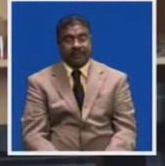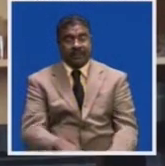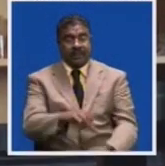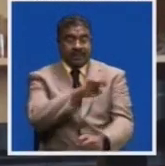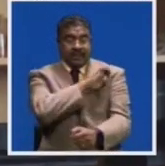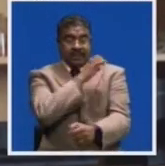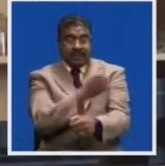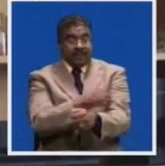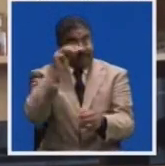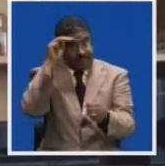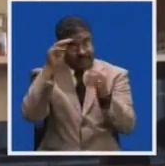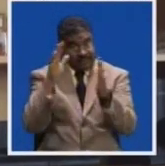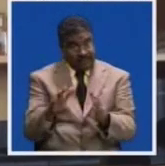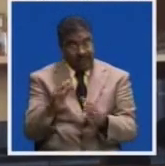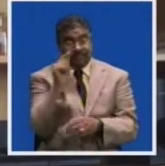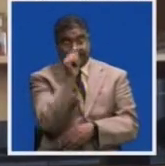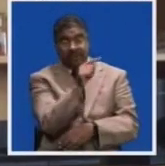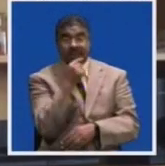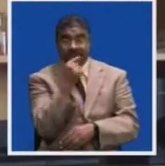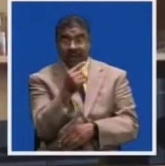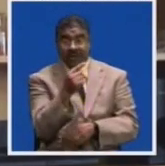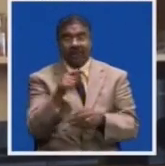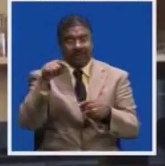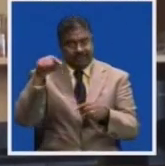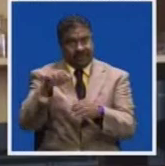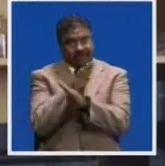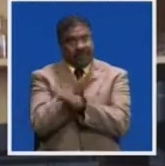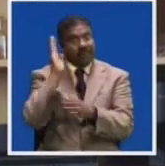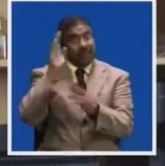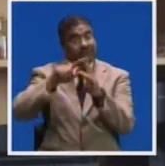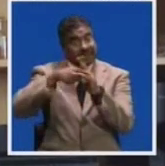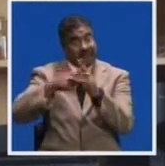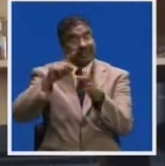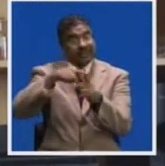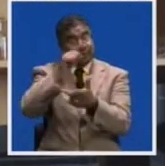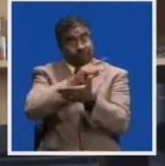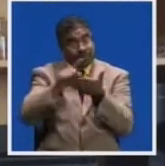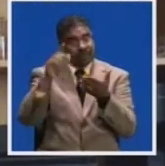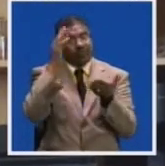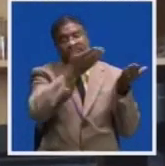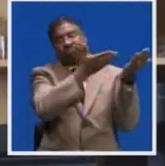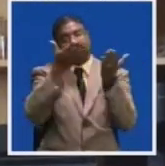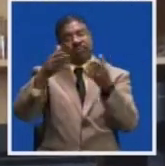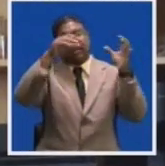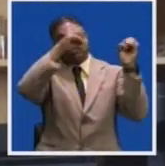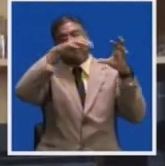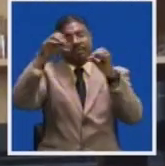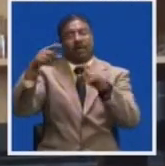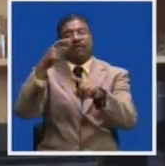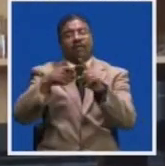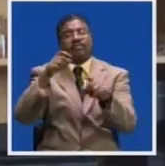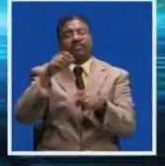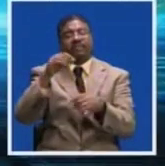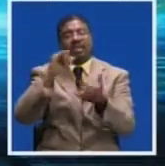Energy Minister Matthew Nkoa says the country will next week start importing power from Eskom, South Africa.